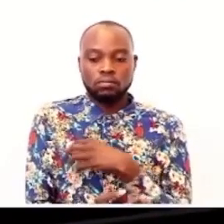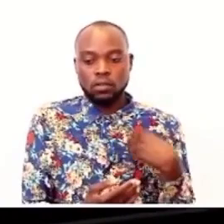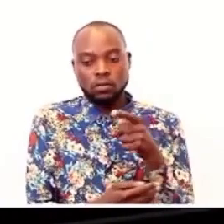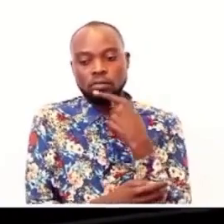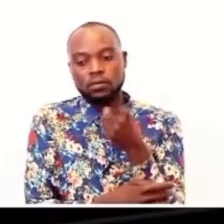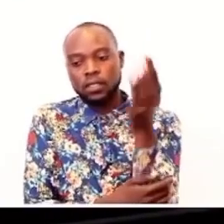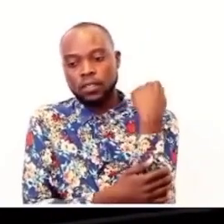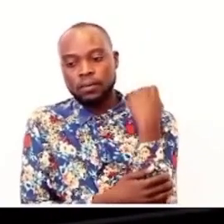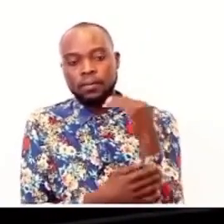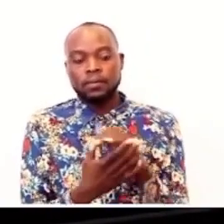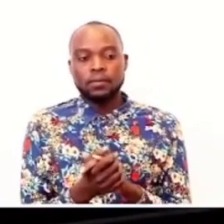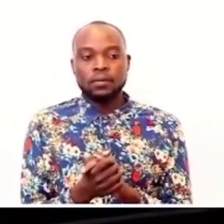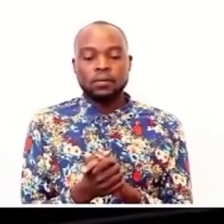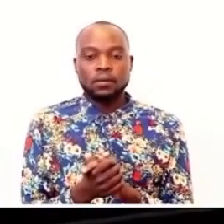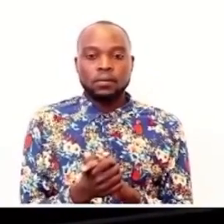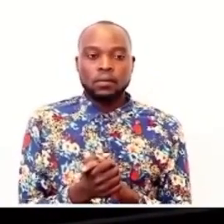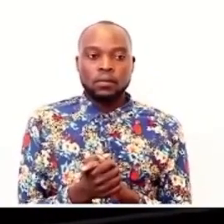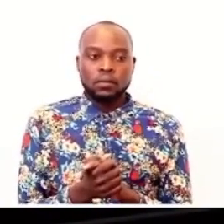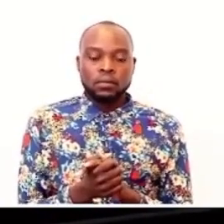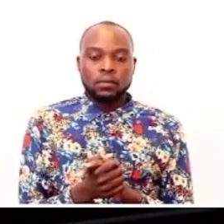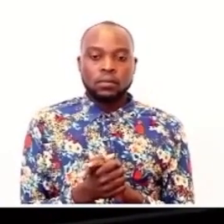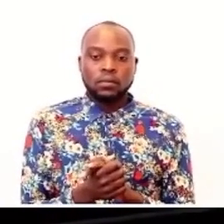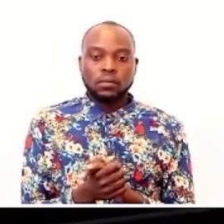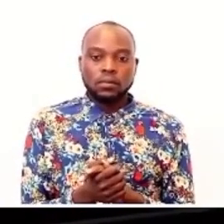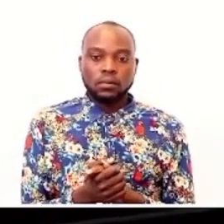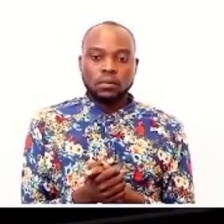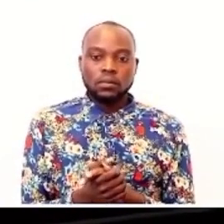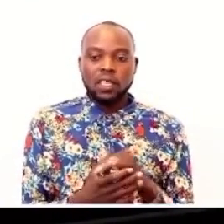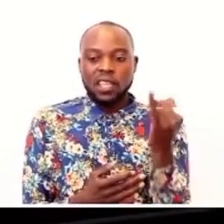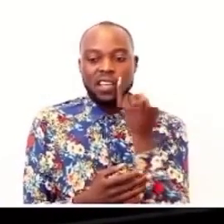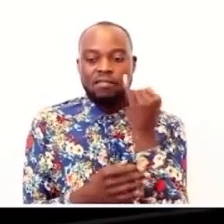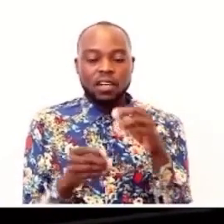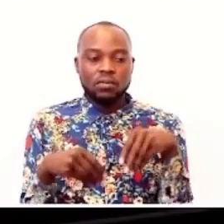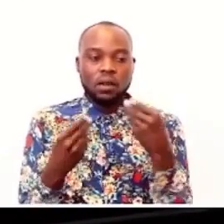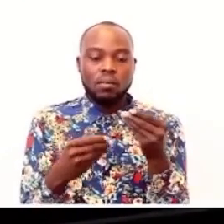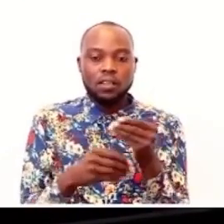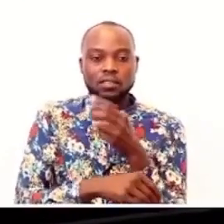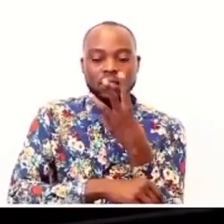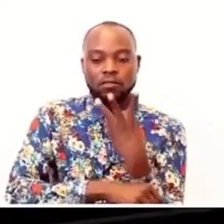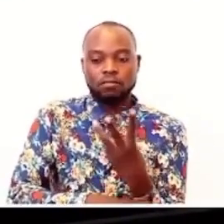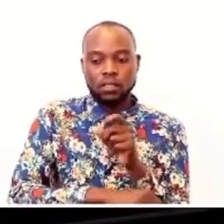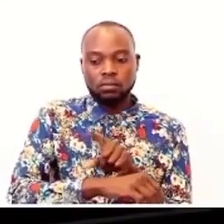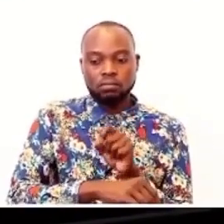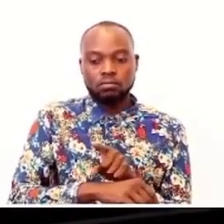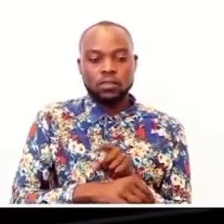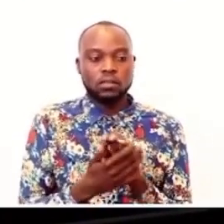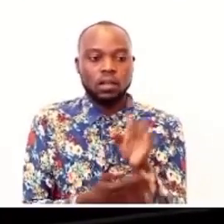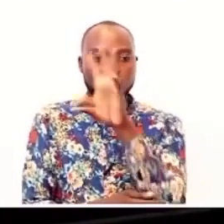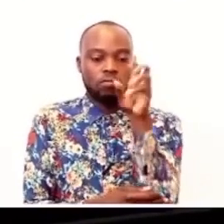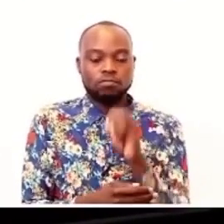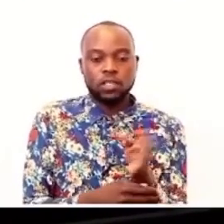about. If you were accidentally given 3 minutes with African ministers of energy who